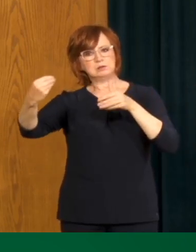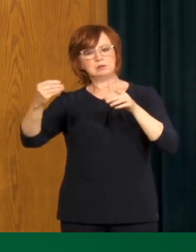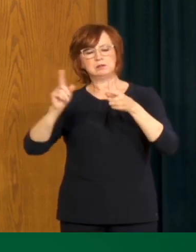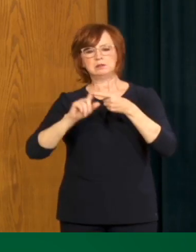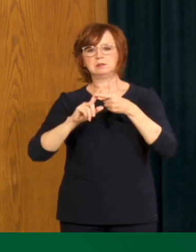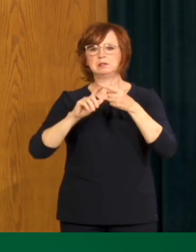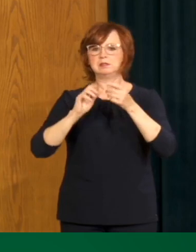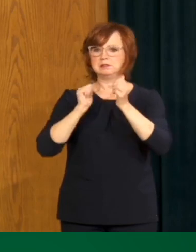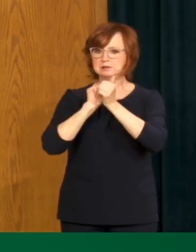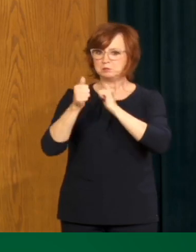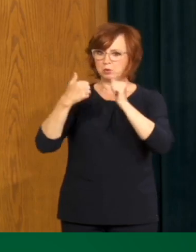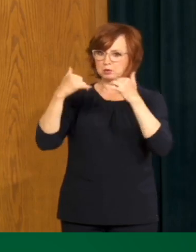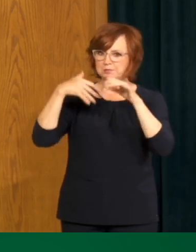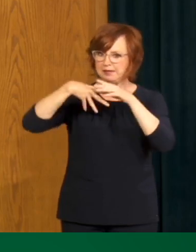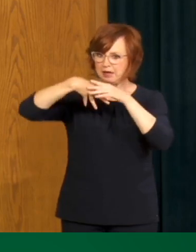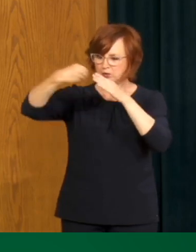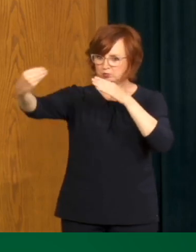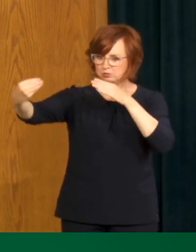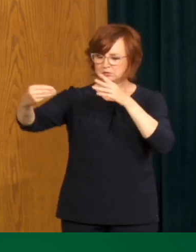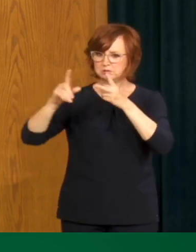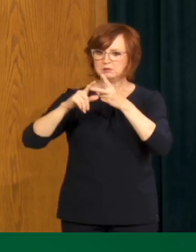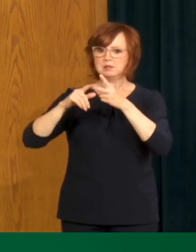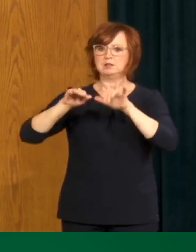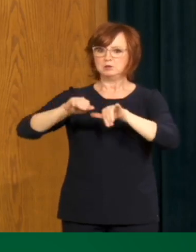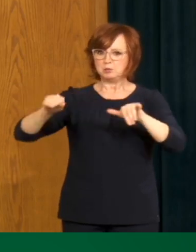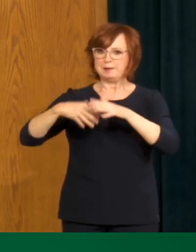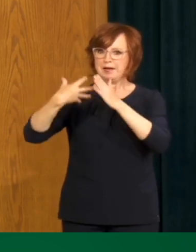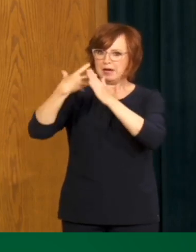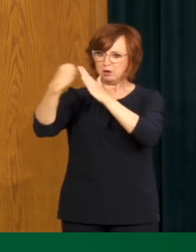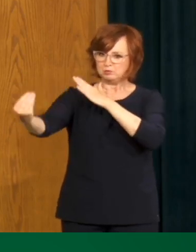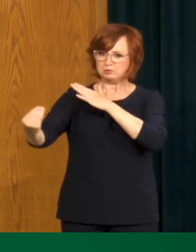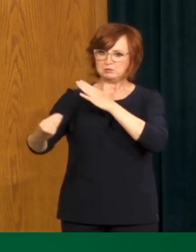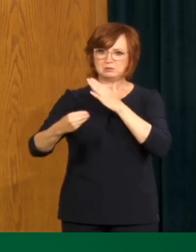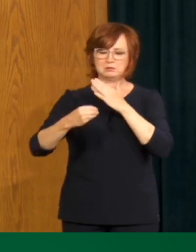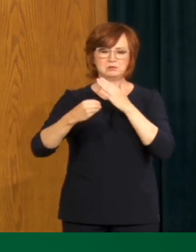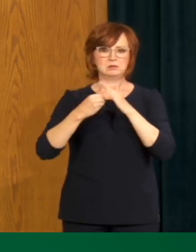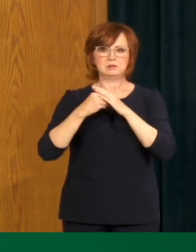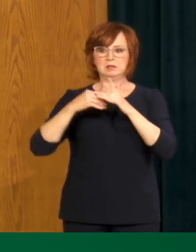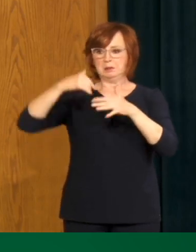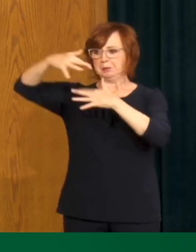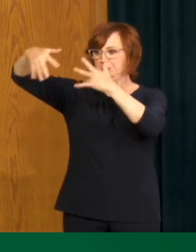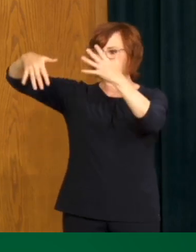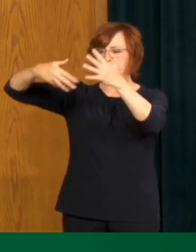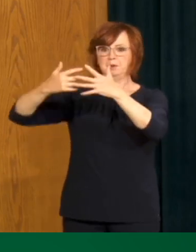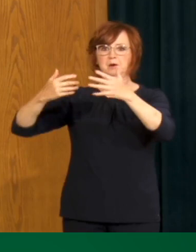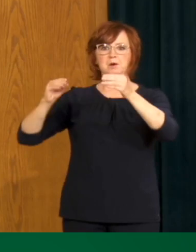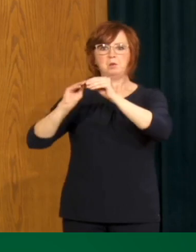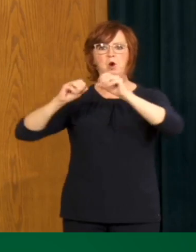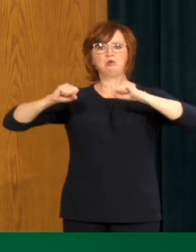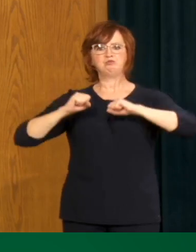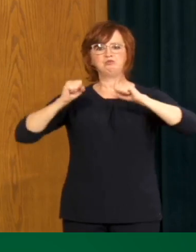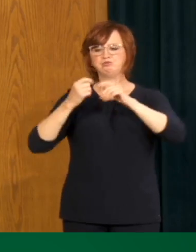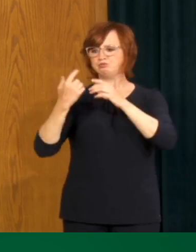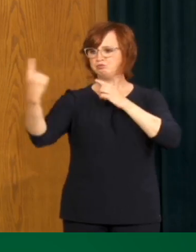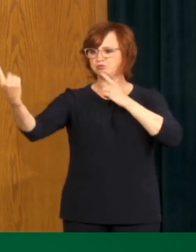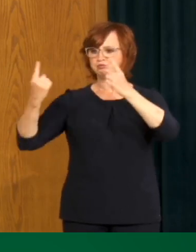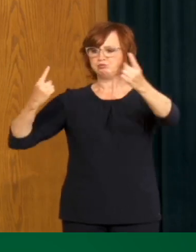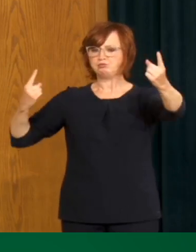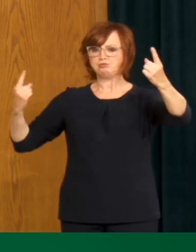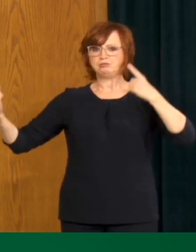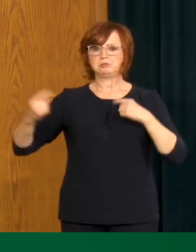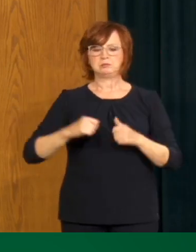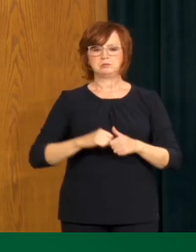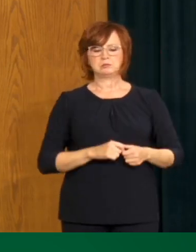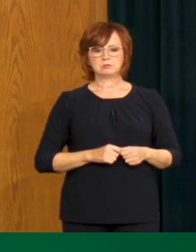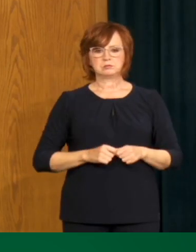in in weeks following, and the dates for the other activities, as will be announced later this week or early